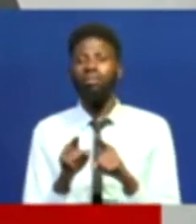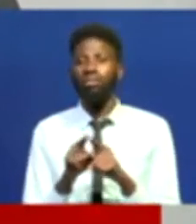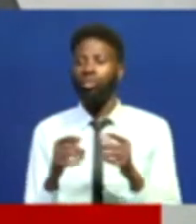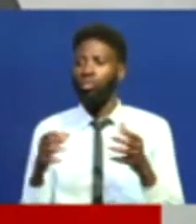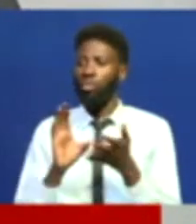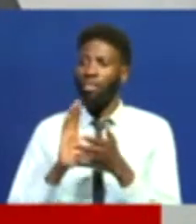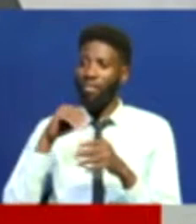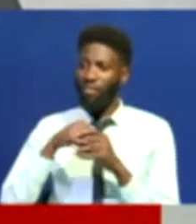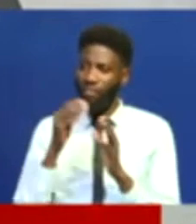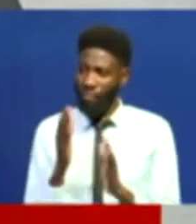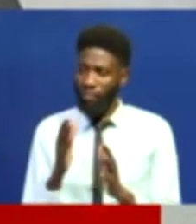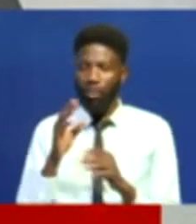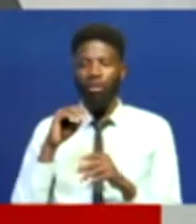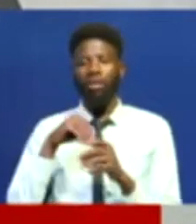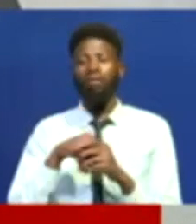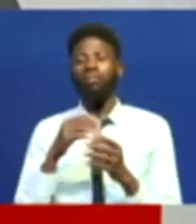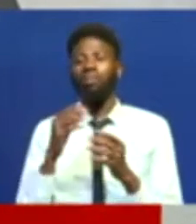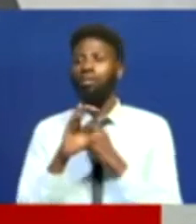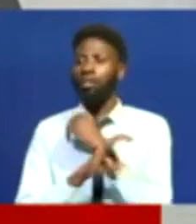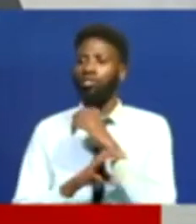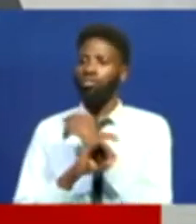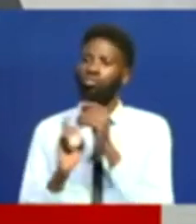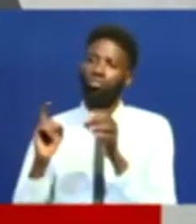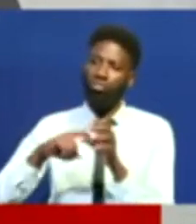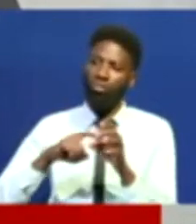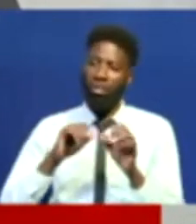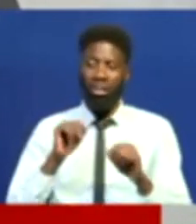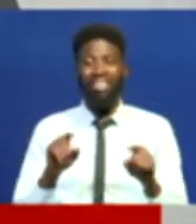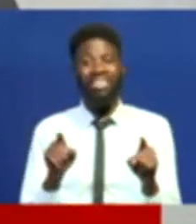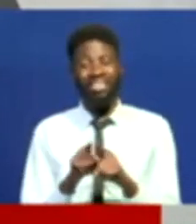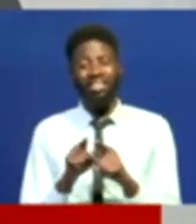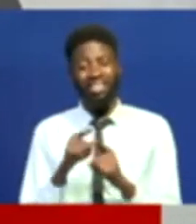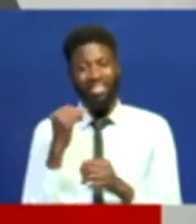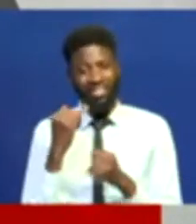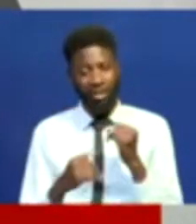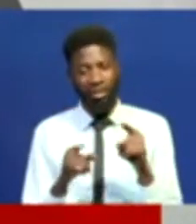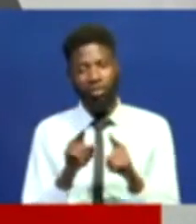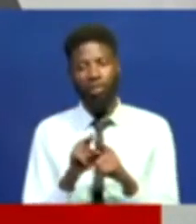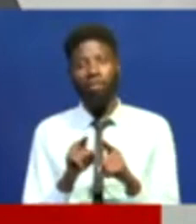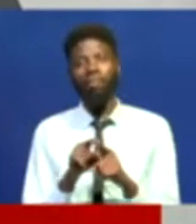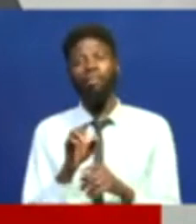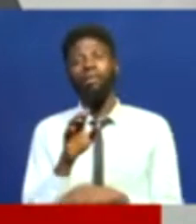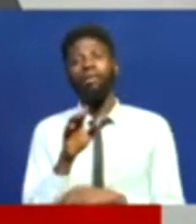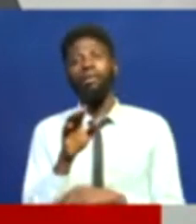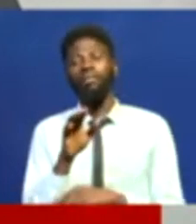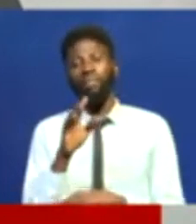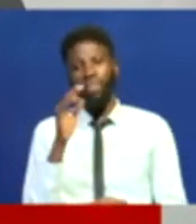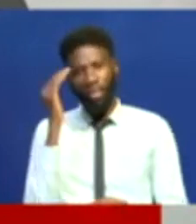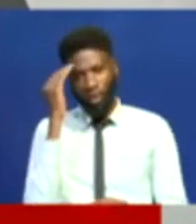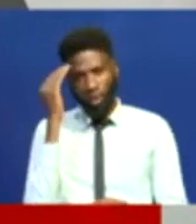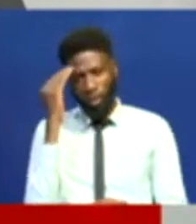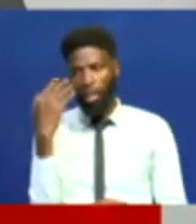investors into the country, and then also finally, and just riding, on the